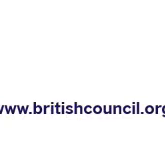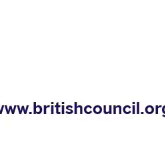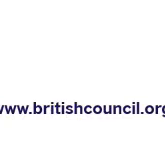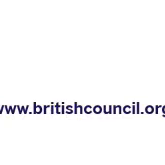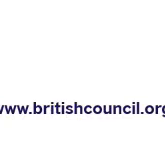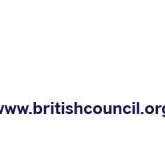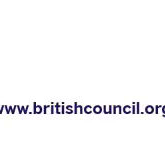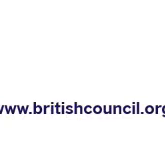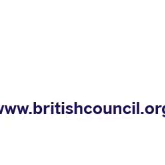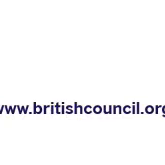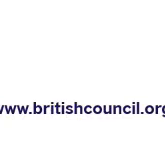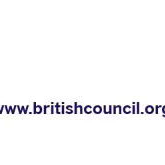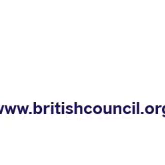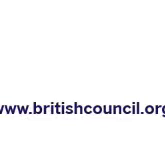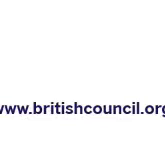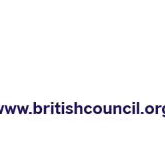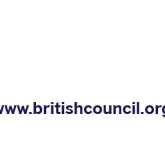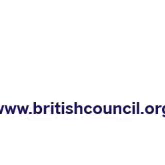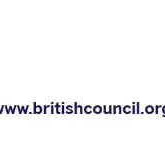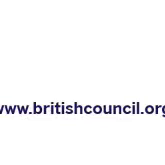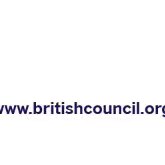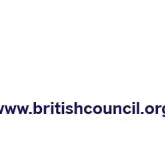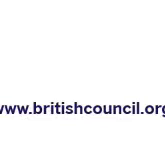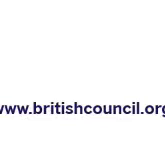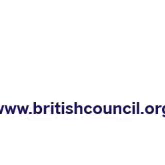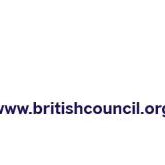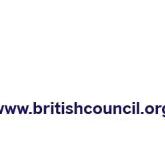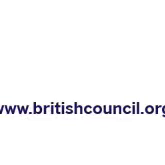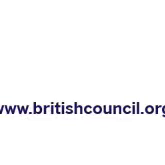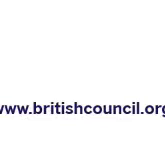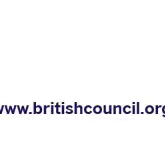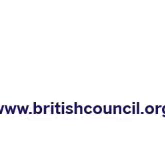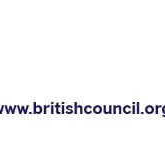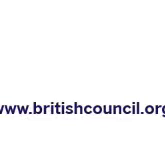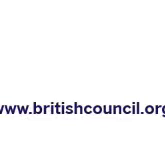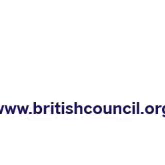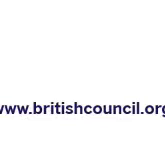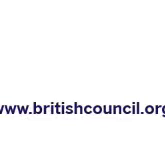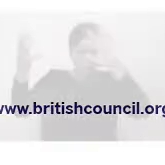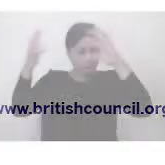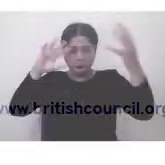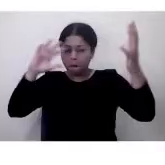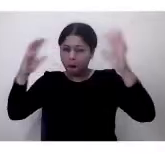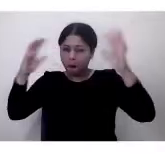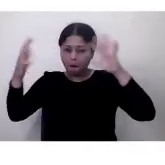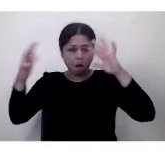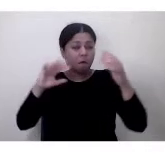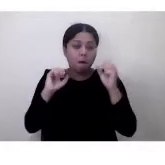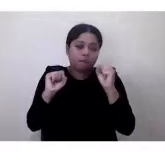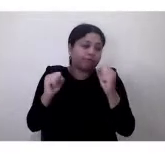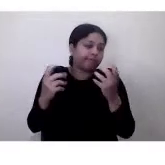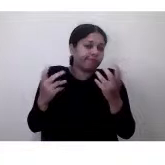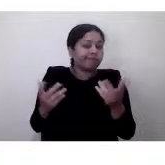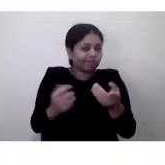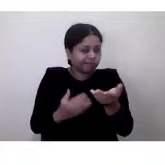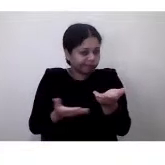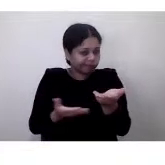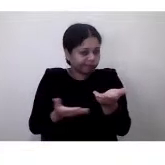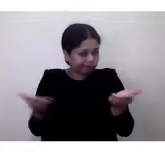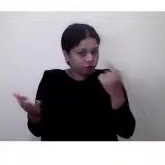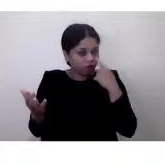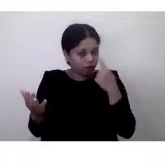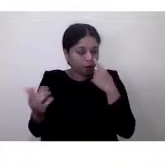impact of climate change can include some of these problems you can see on the screen. Can you guess any of